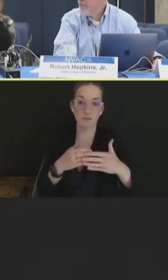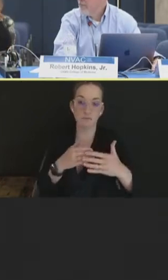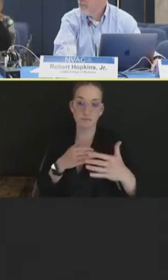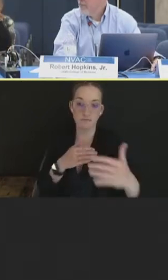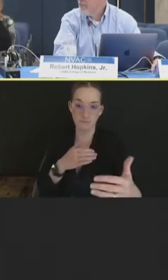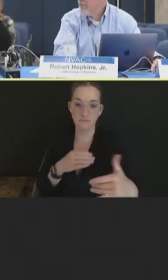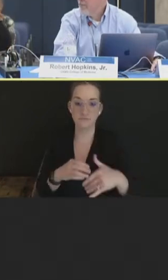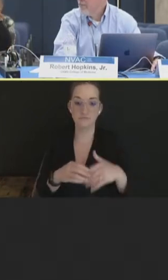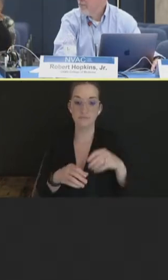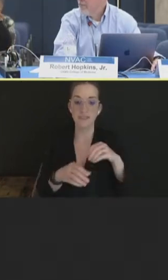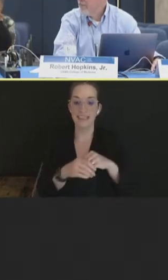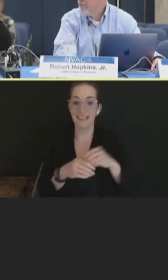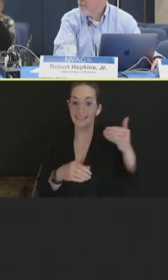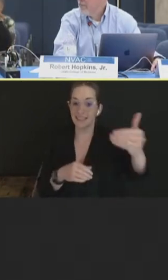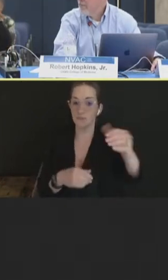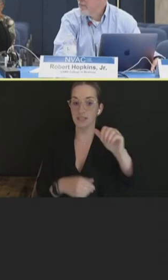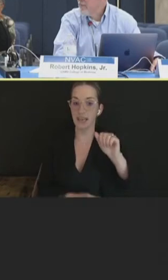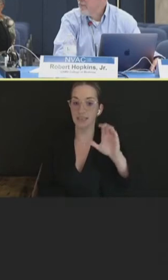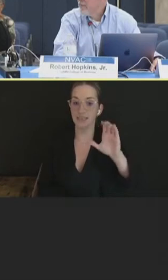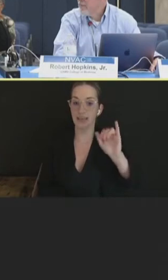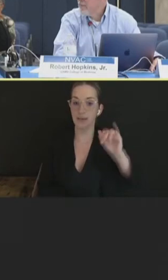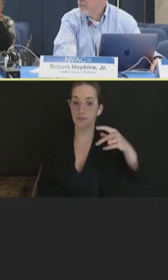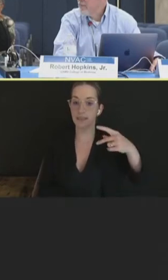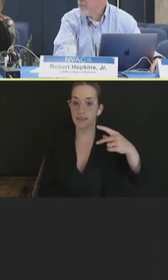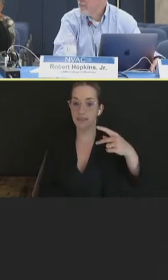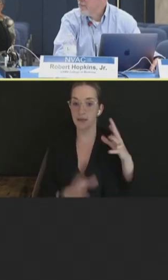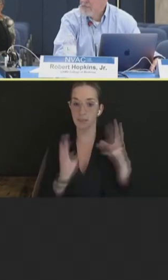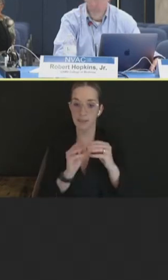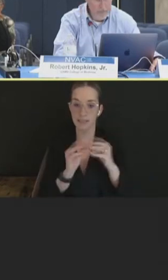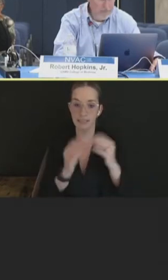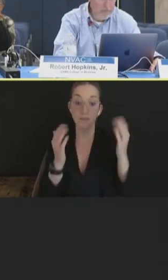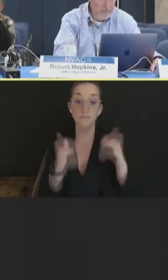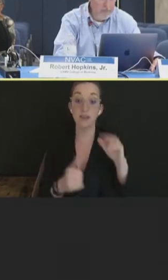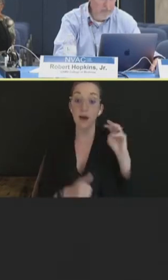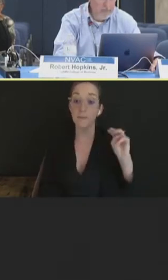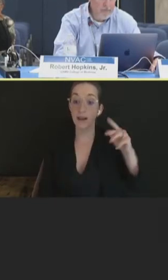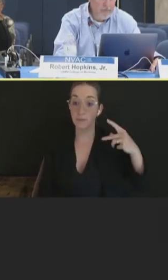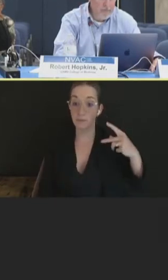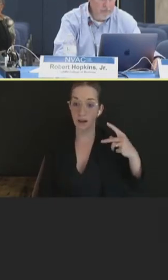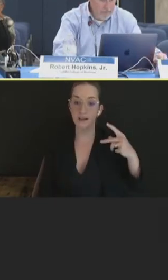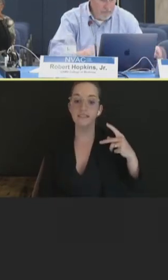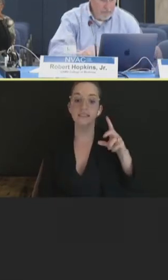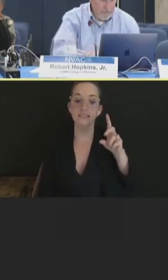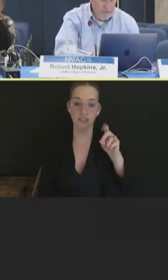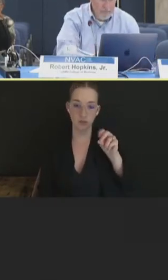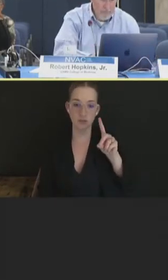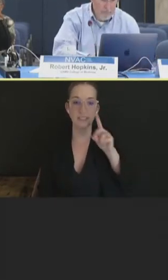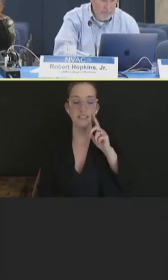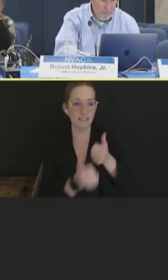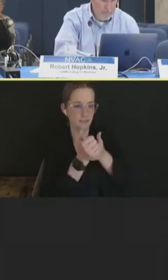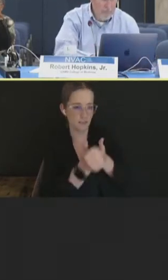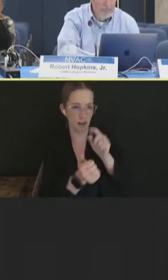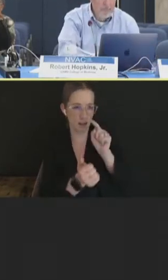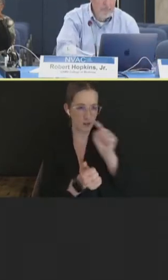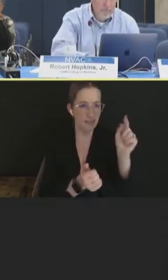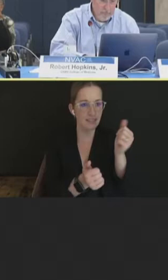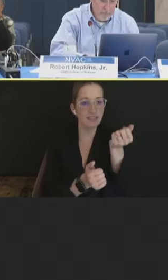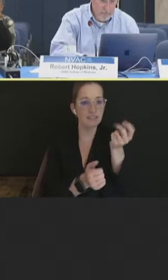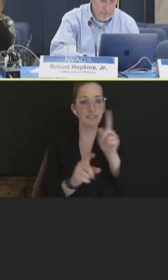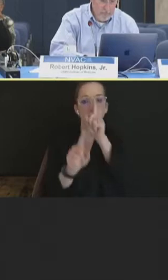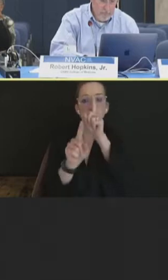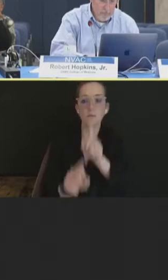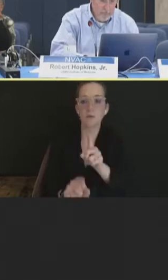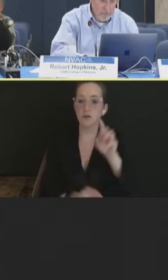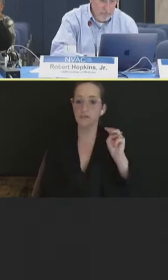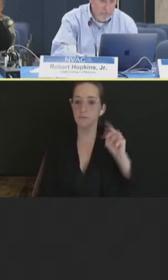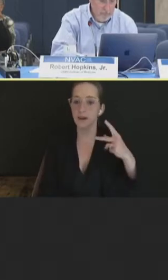meetings. As it relates to monkeypox, DoD is engaged in following several reports of monkeypox in multiple global locations.